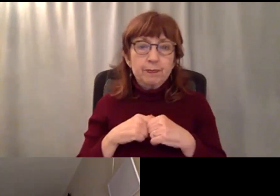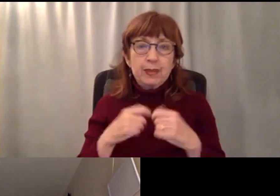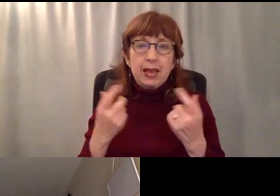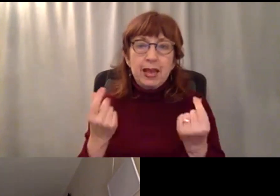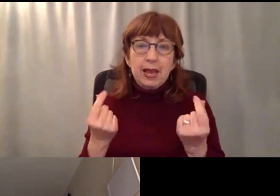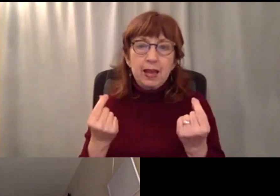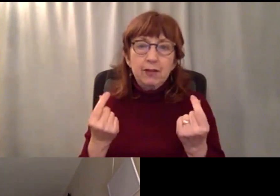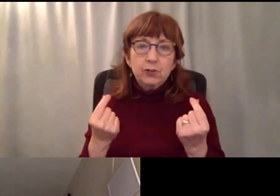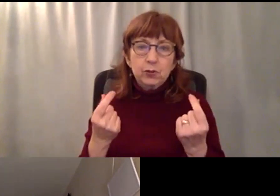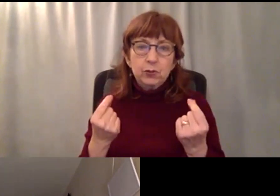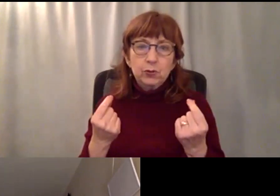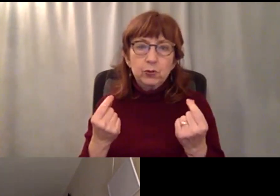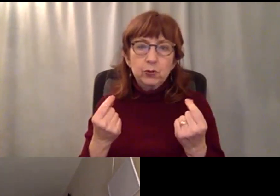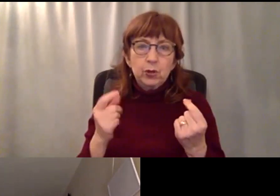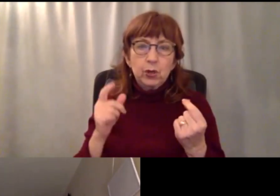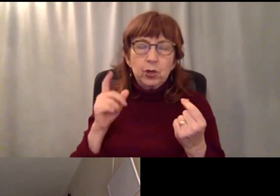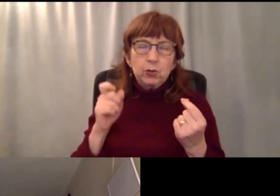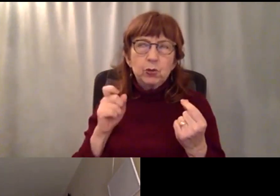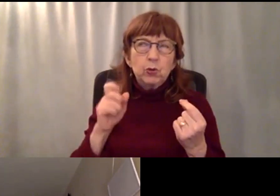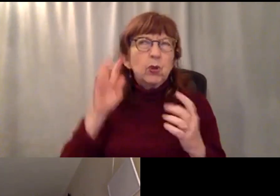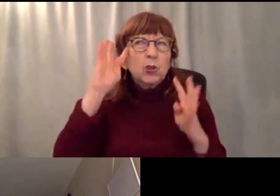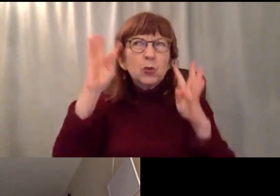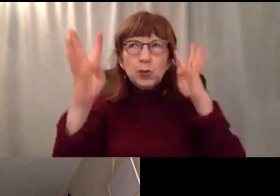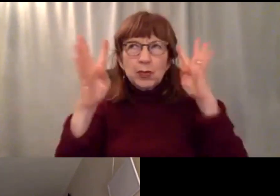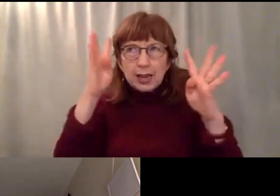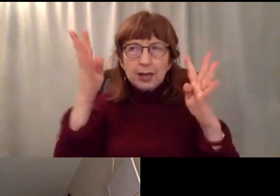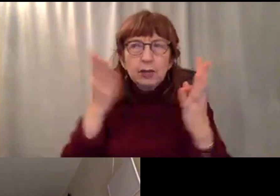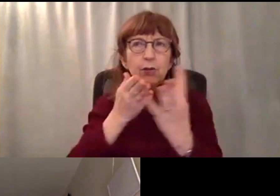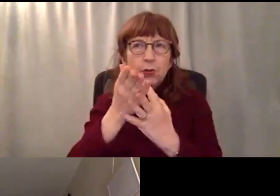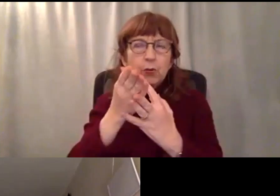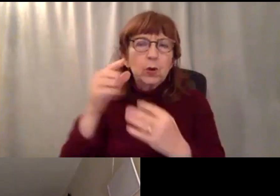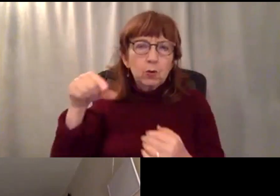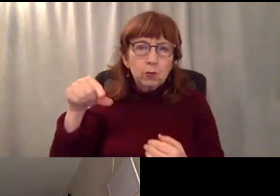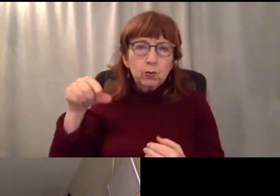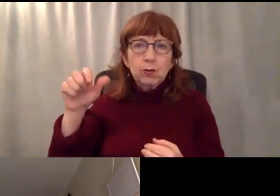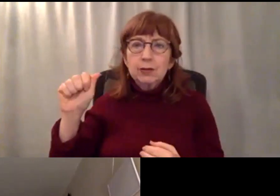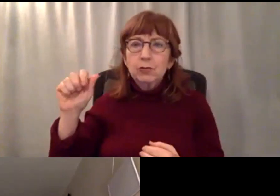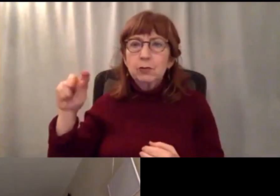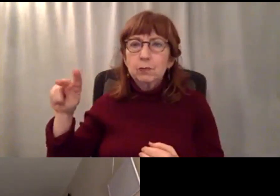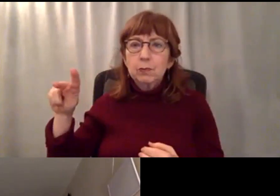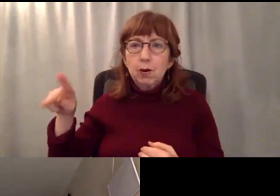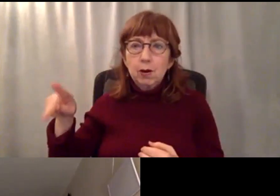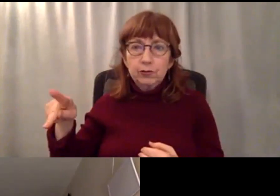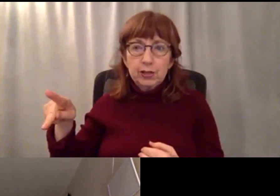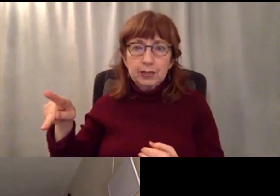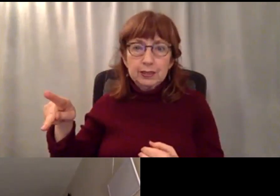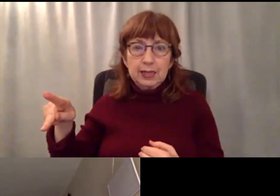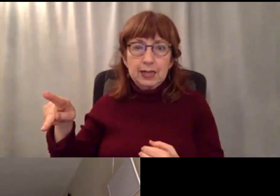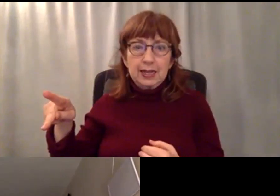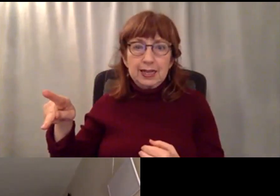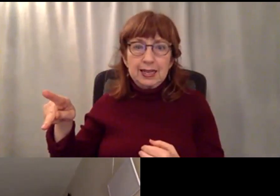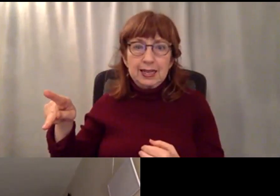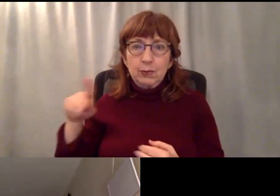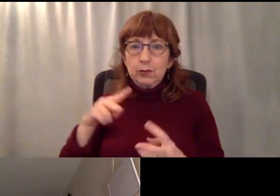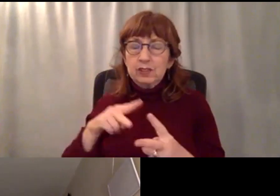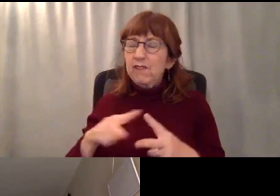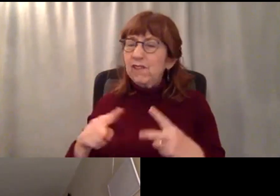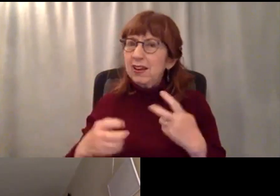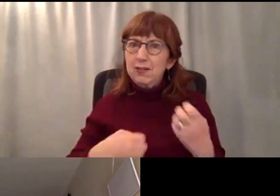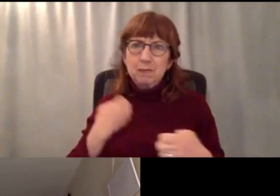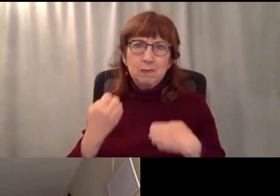to create through the Queer Ancestors Project, like it was very